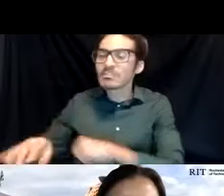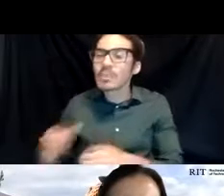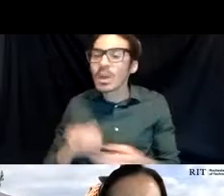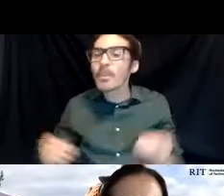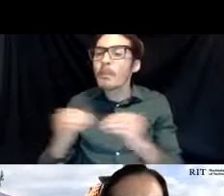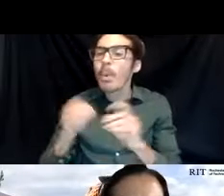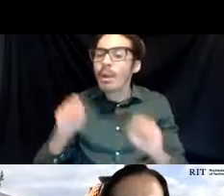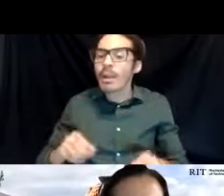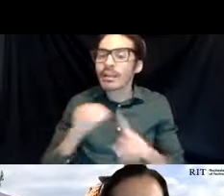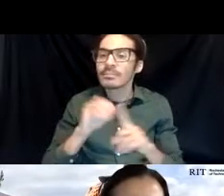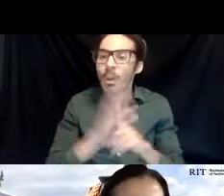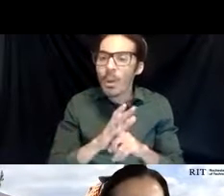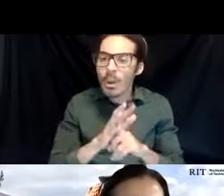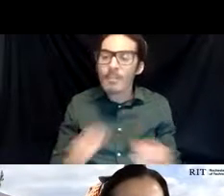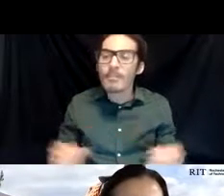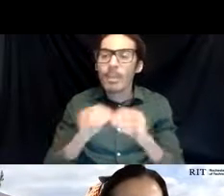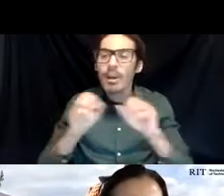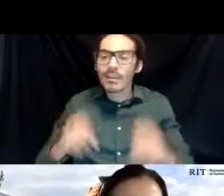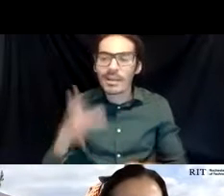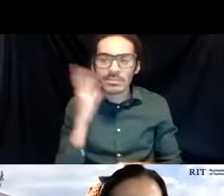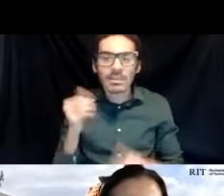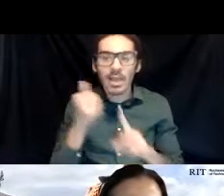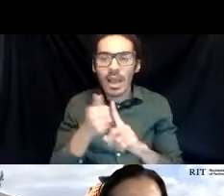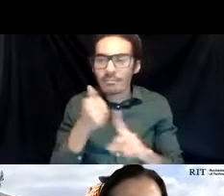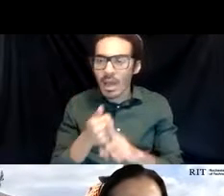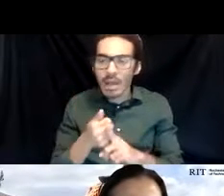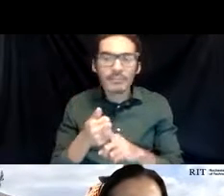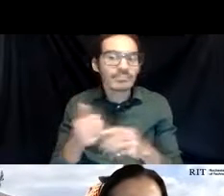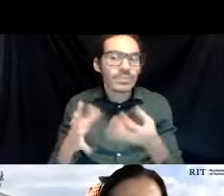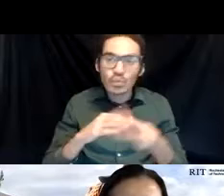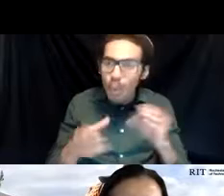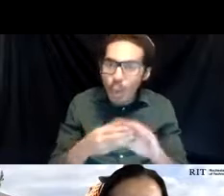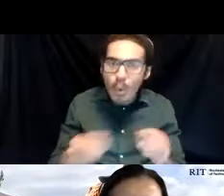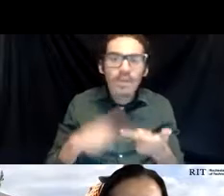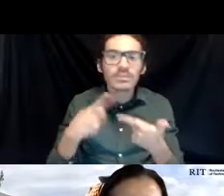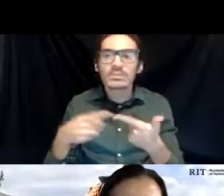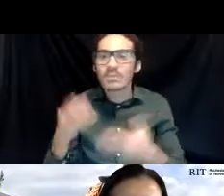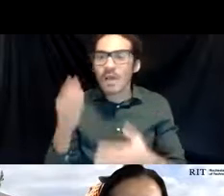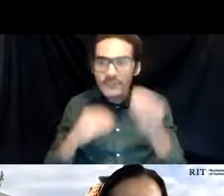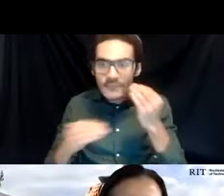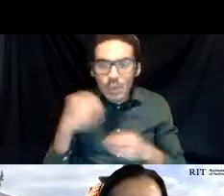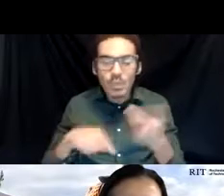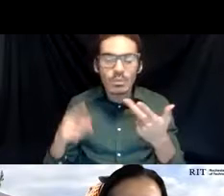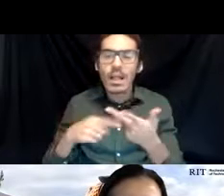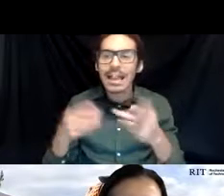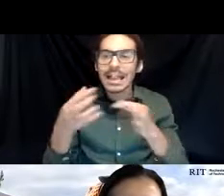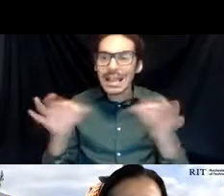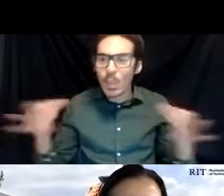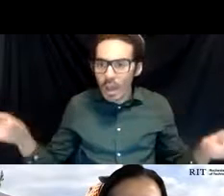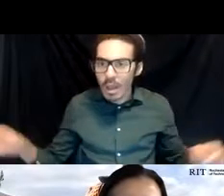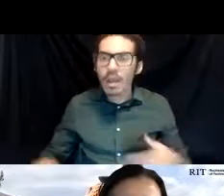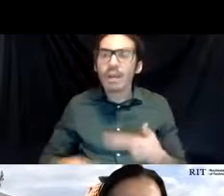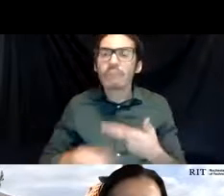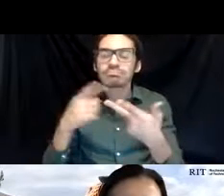them to, the more that they can experience it for themselves, whether it be through stories, food, languages, just seeing